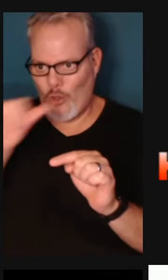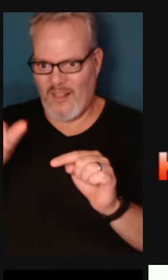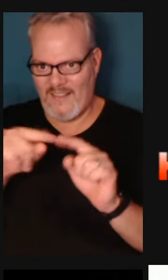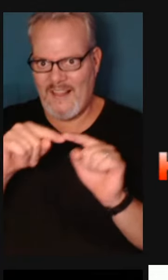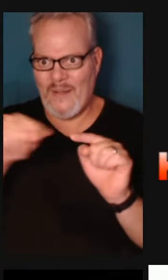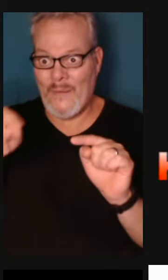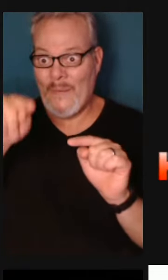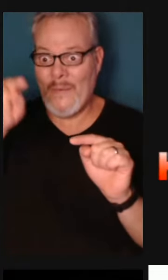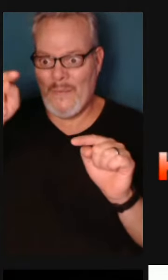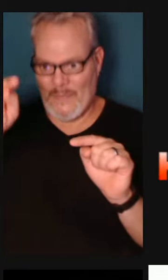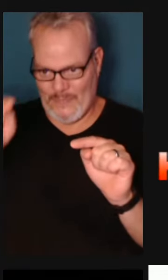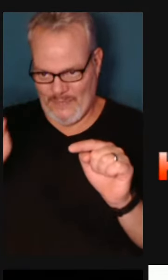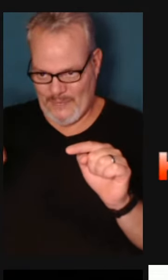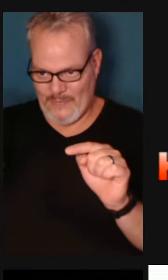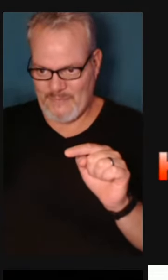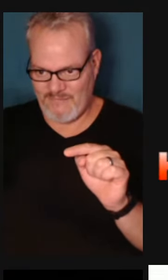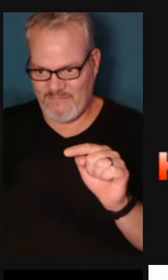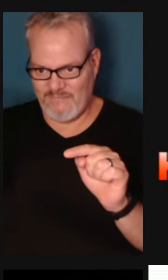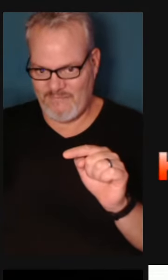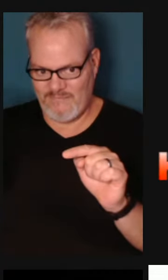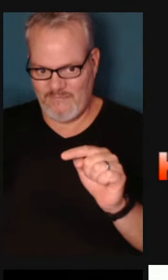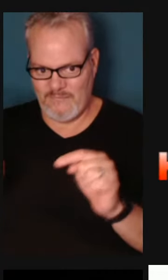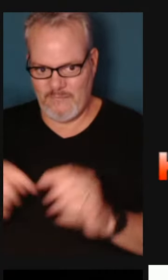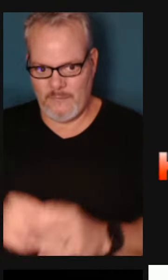down. Who knows exactly right there?